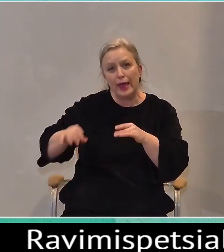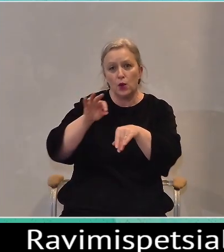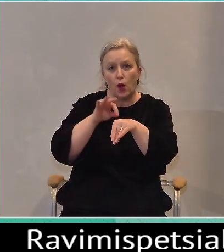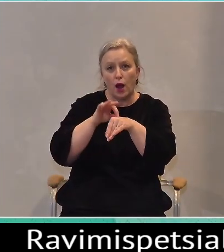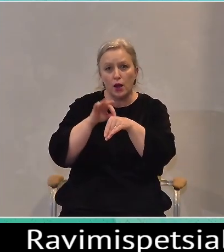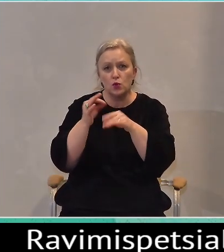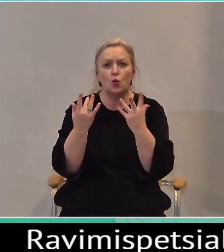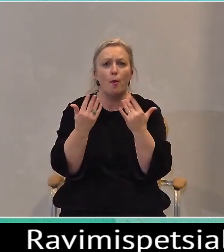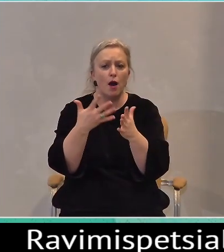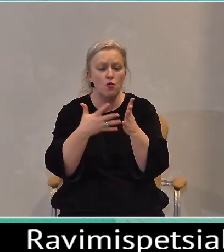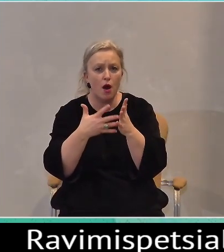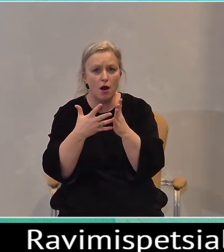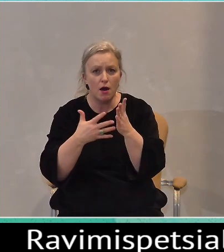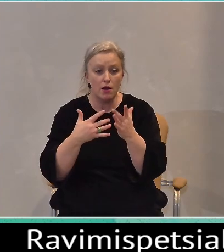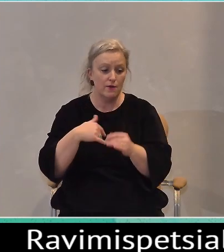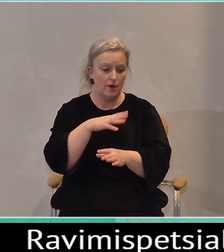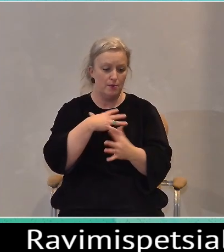asked about the number